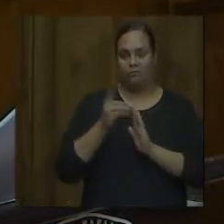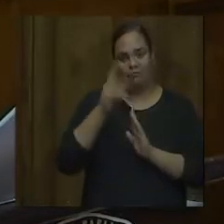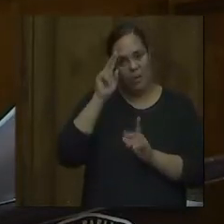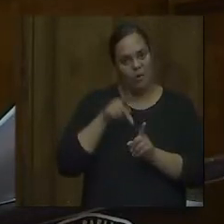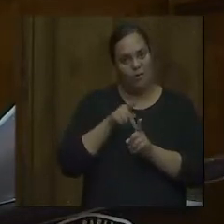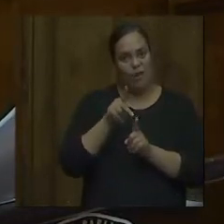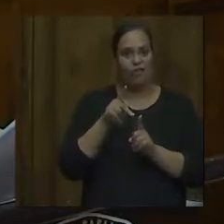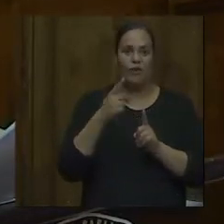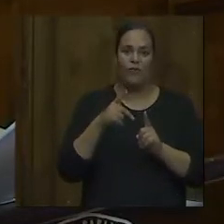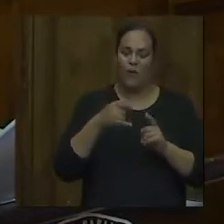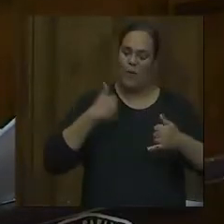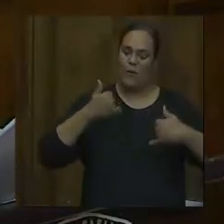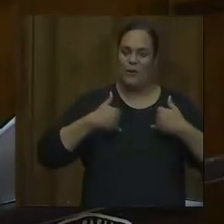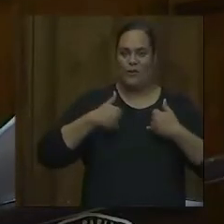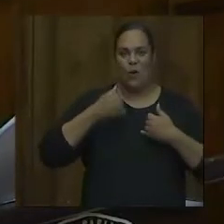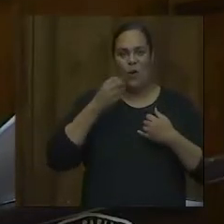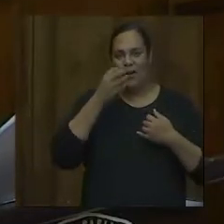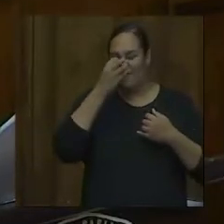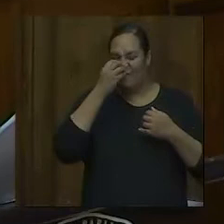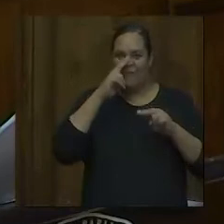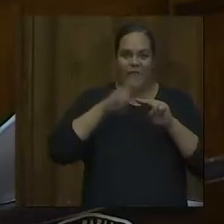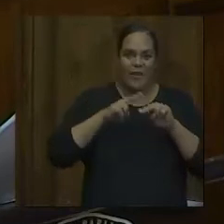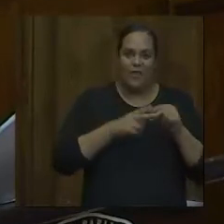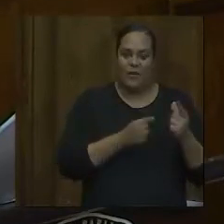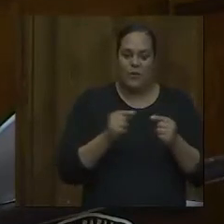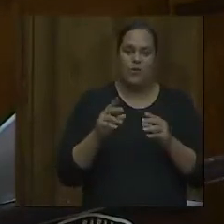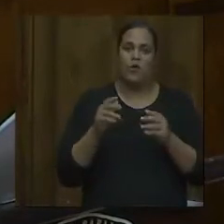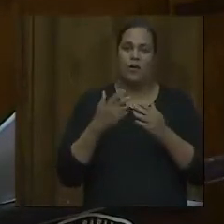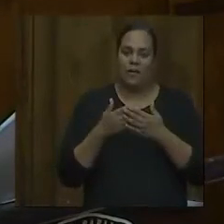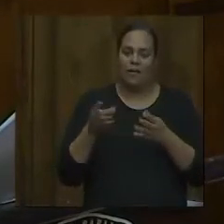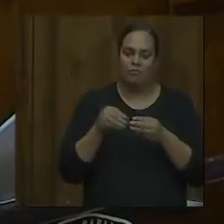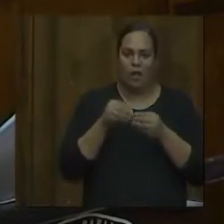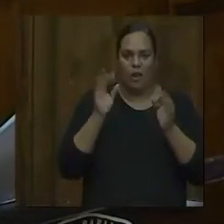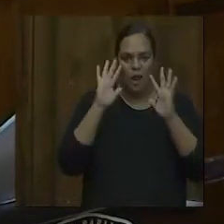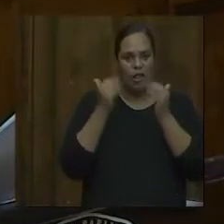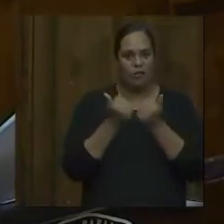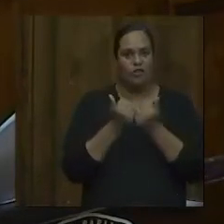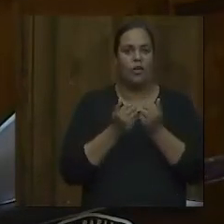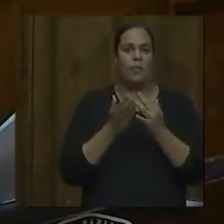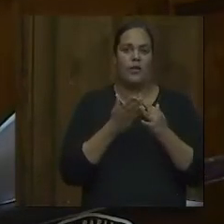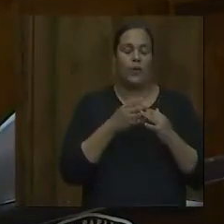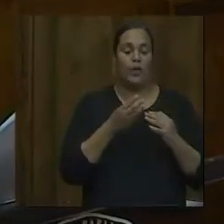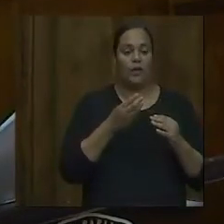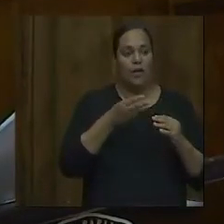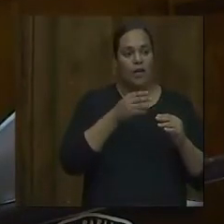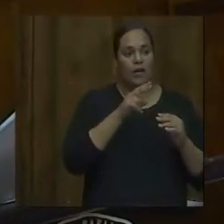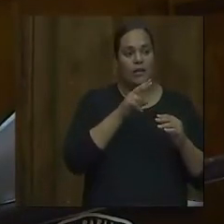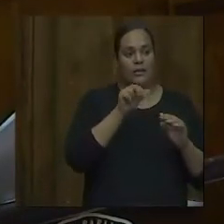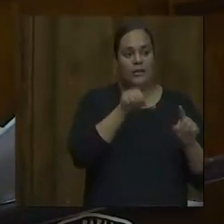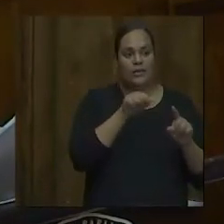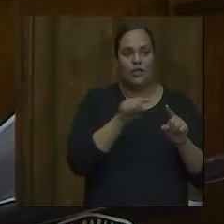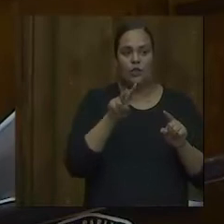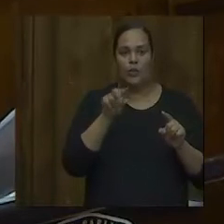professional circus qualification to provide vocational apprenticeships to at least 50 learners between the ages of 16 to